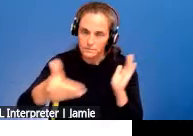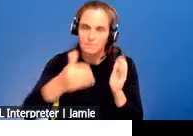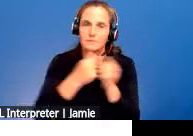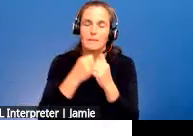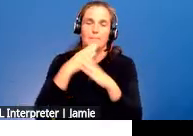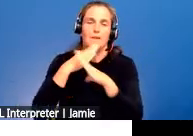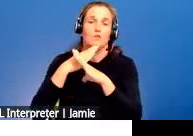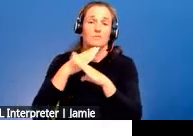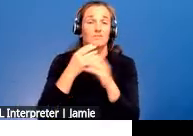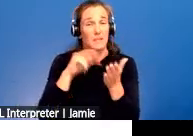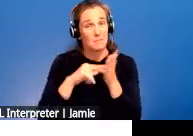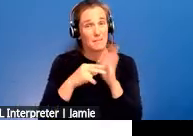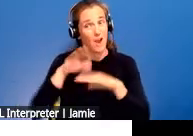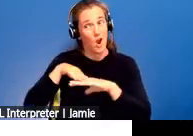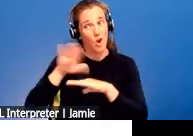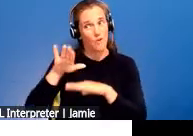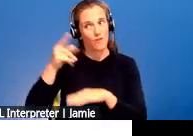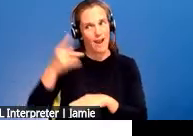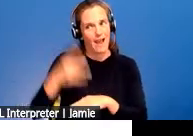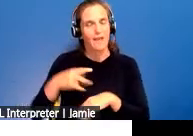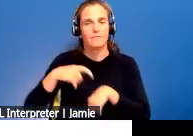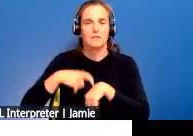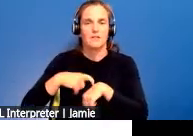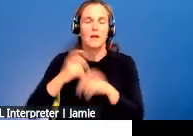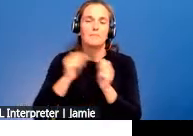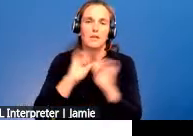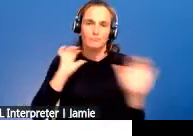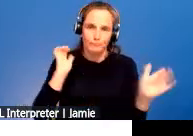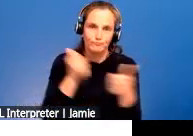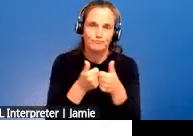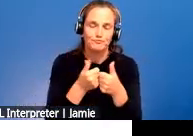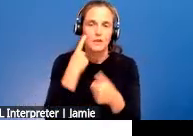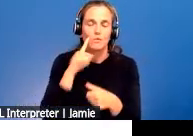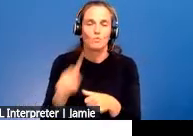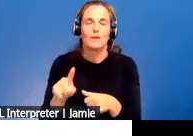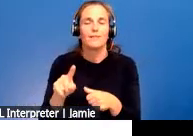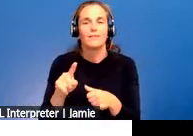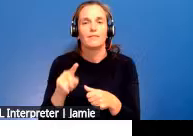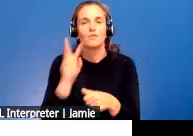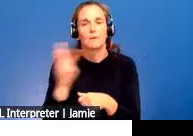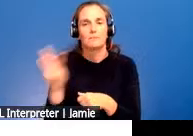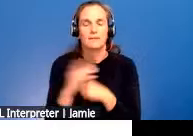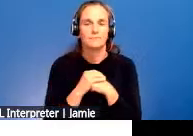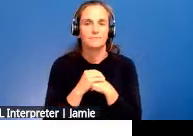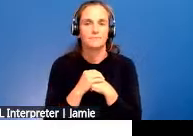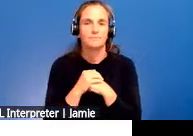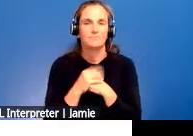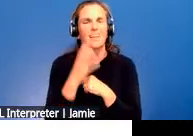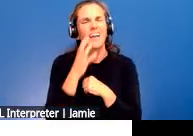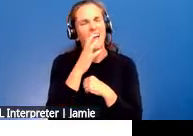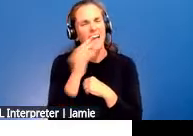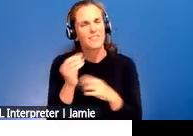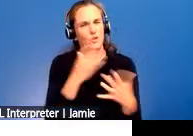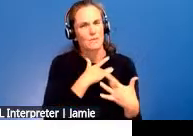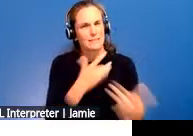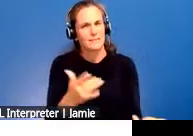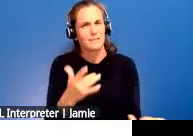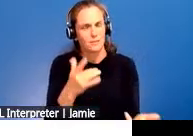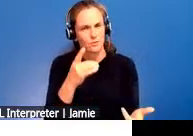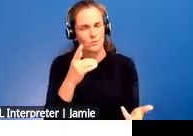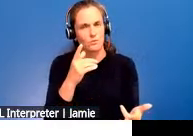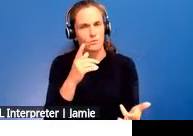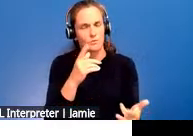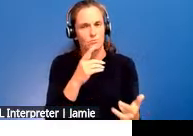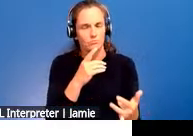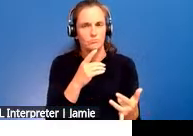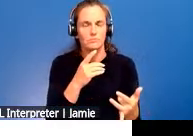the time they had difficulty with these websites. And then there was a similar trend, although apps were less commonly used.